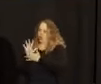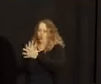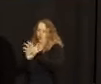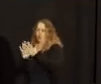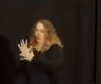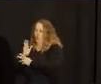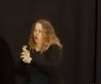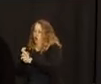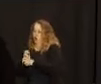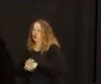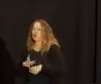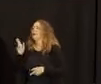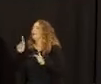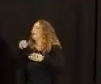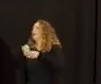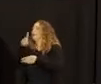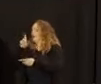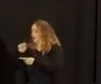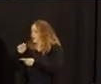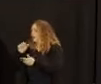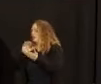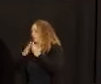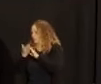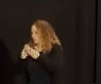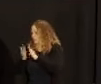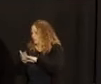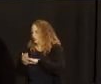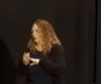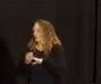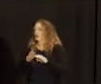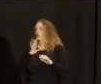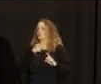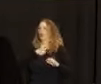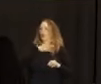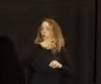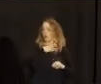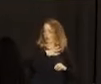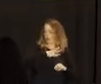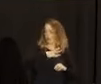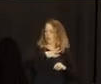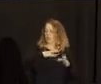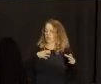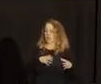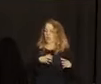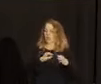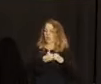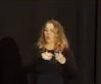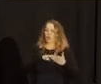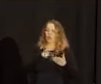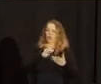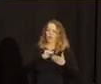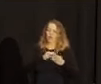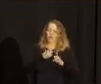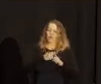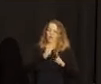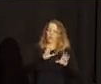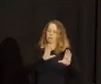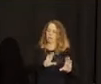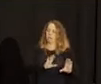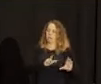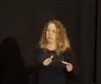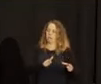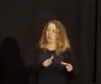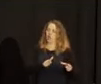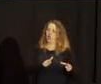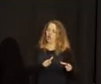disability community. What is the legacy of these two women, and how do we continue to learn from their legacies